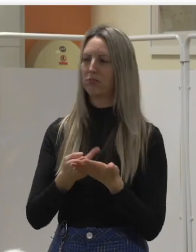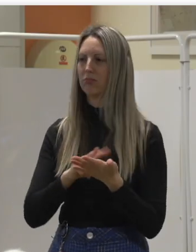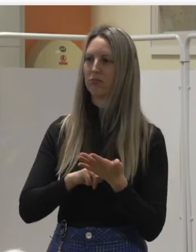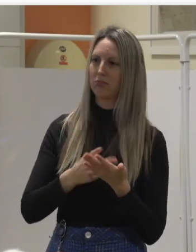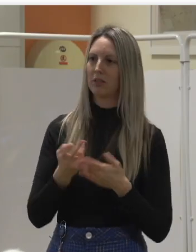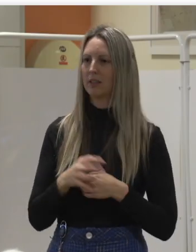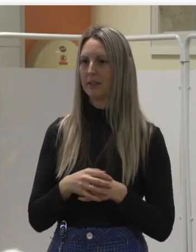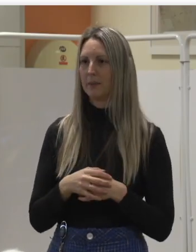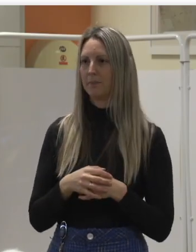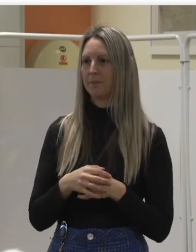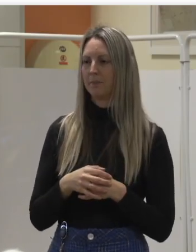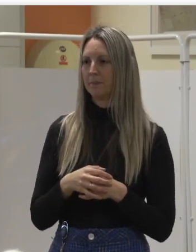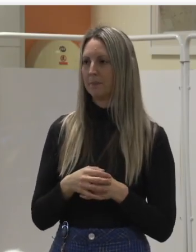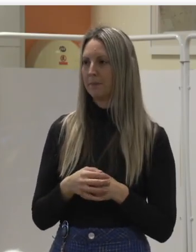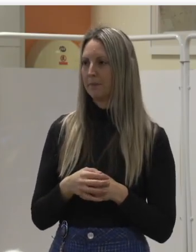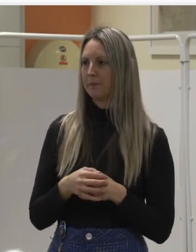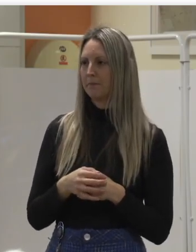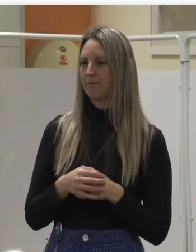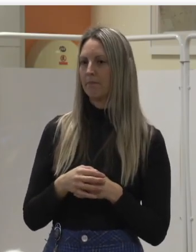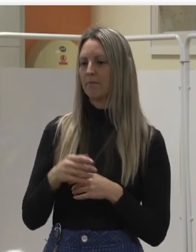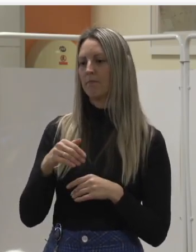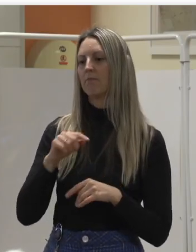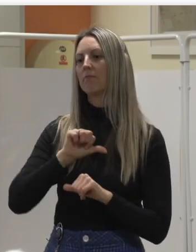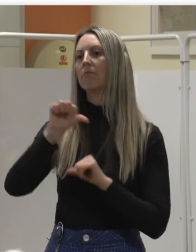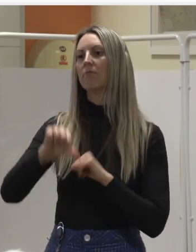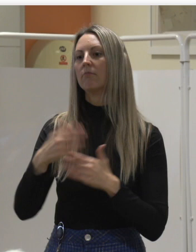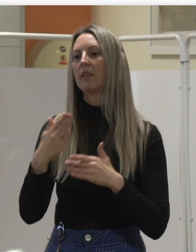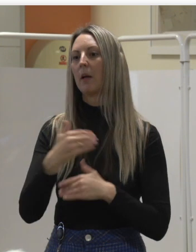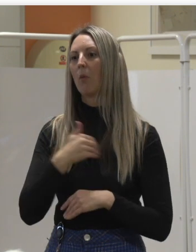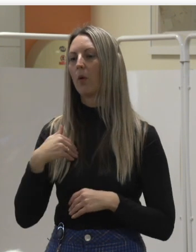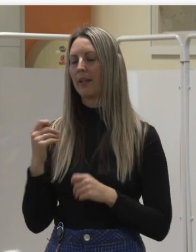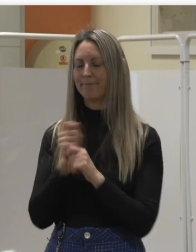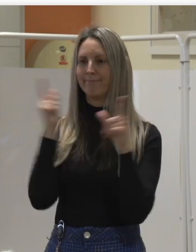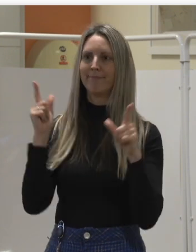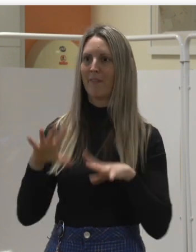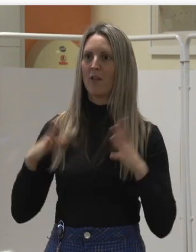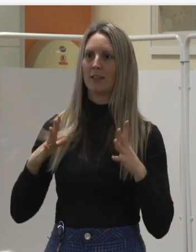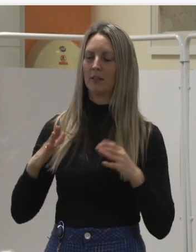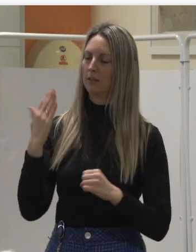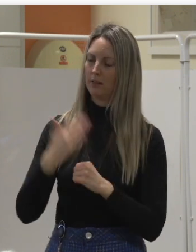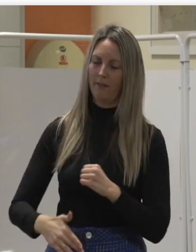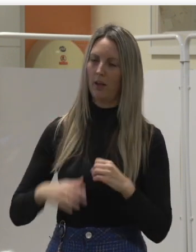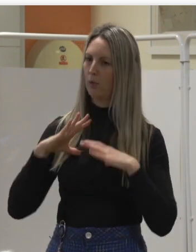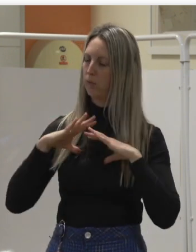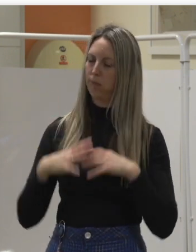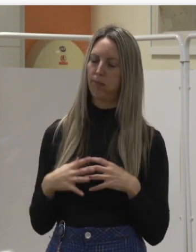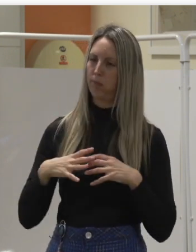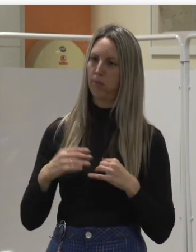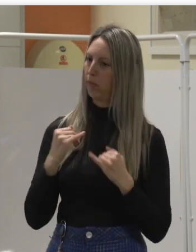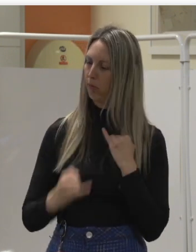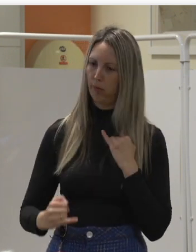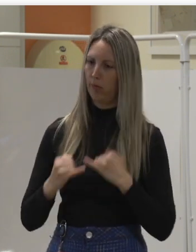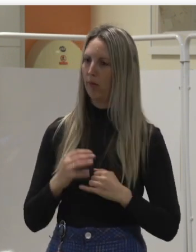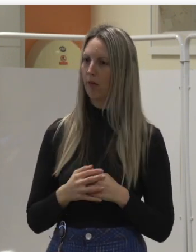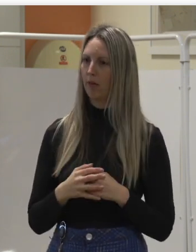always broken and it's always unrefreshing when they get up in the morning. So those are the different patterns of sleep impairment. I was